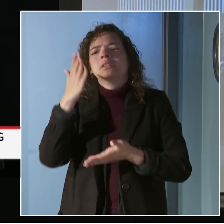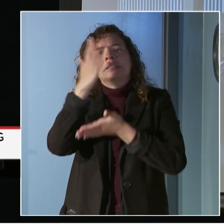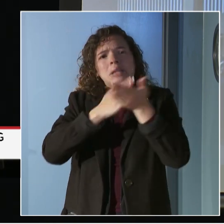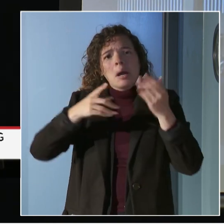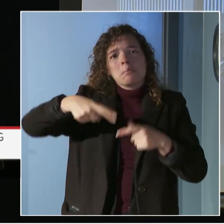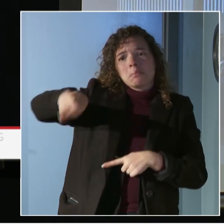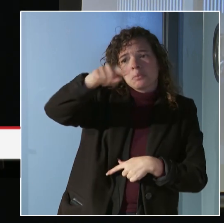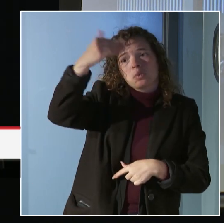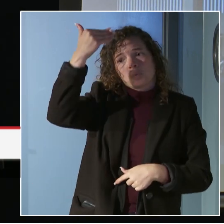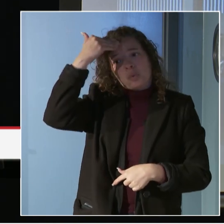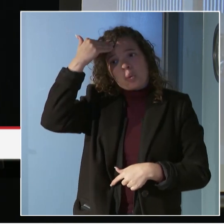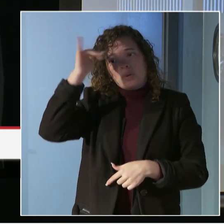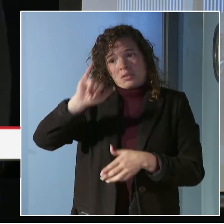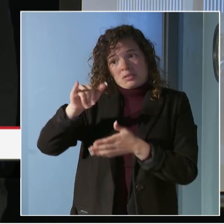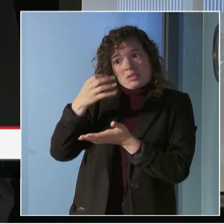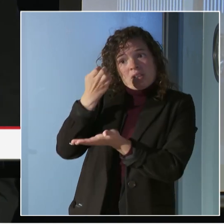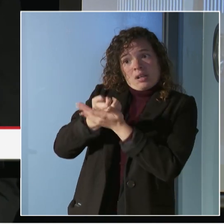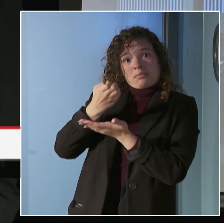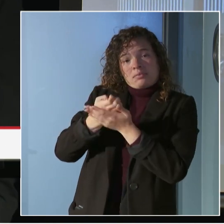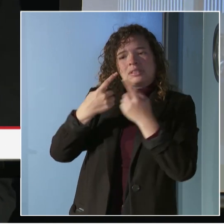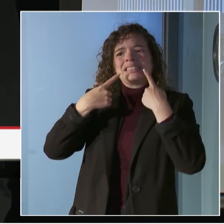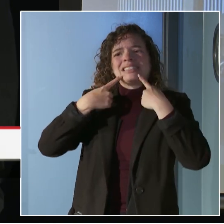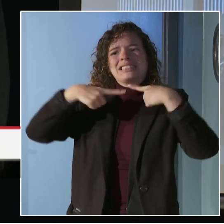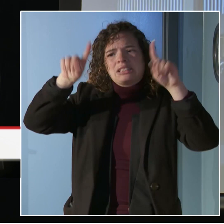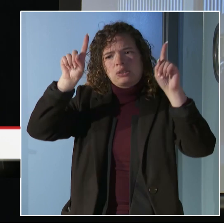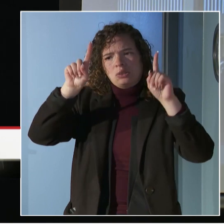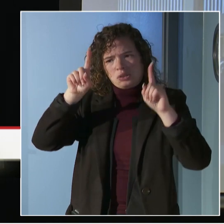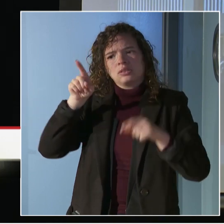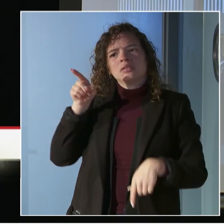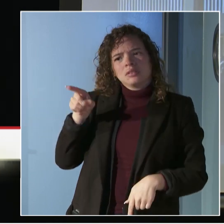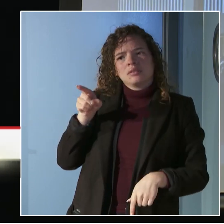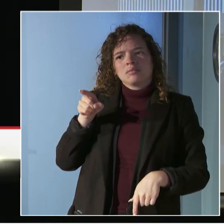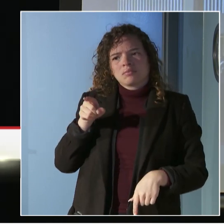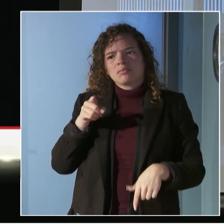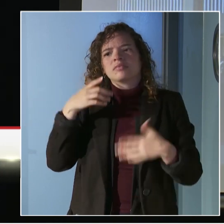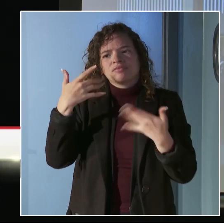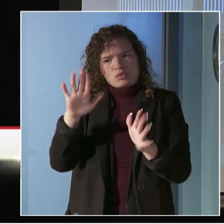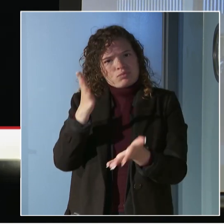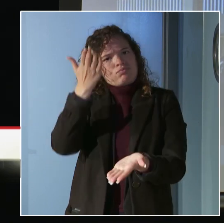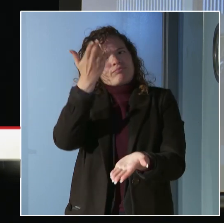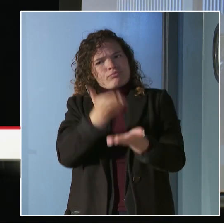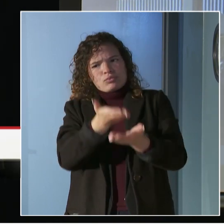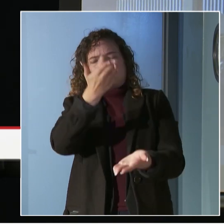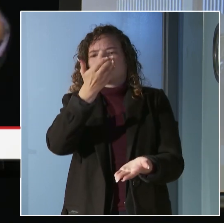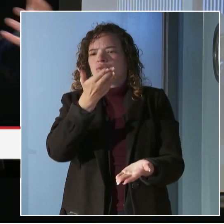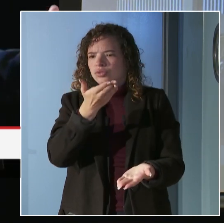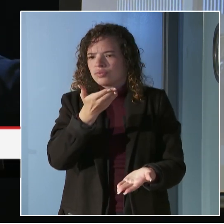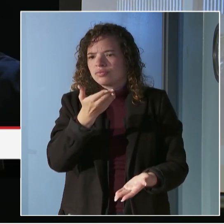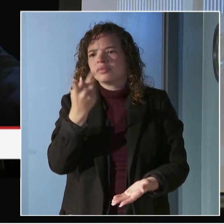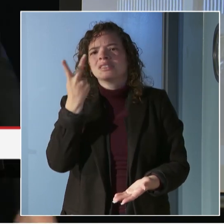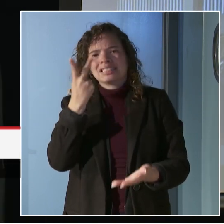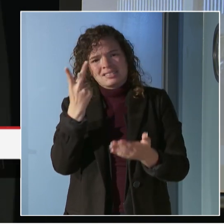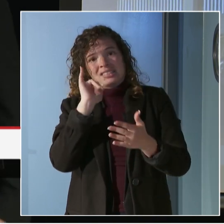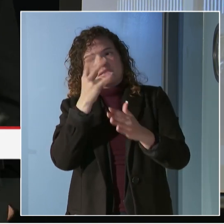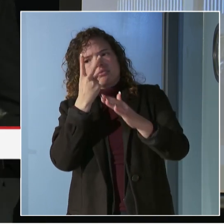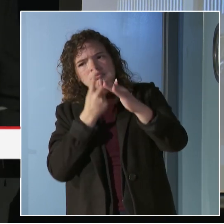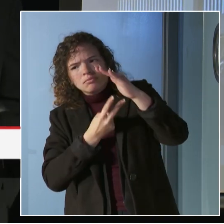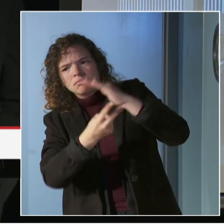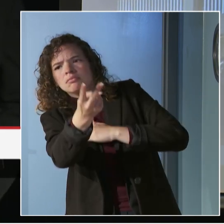who has demonstrated that beyond a doubt the single most predictive factor for future